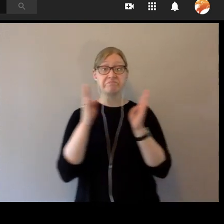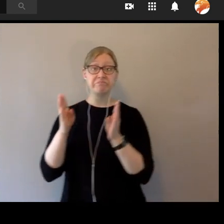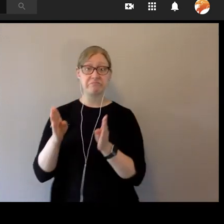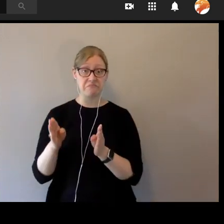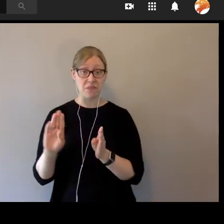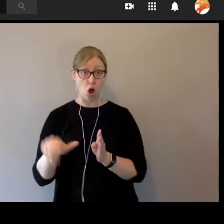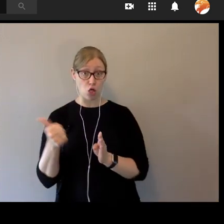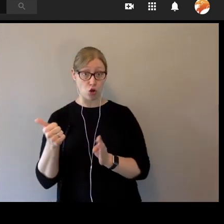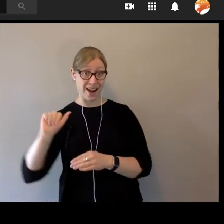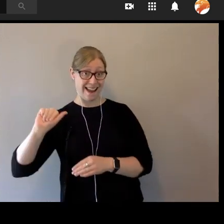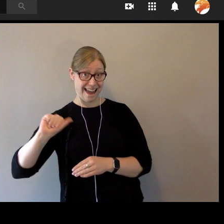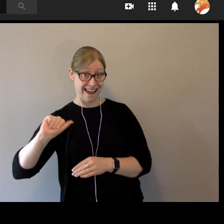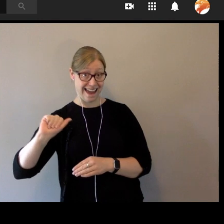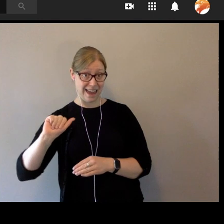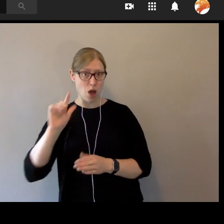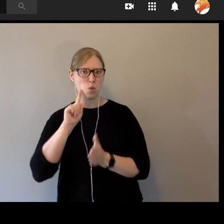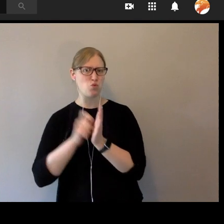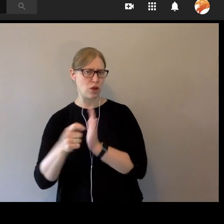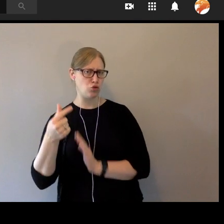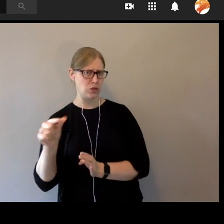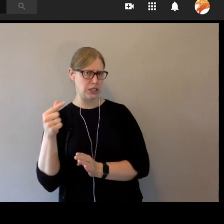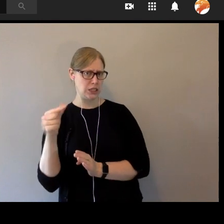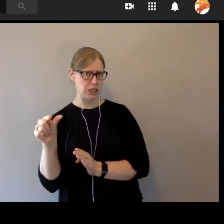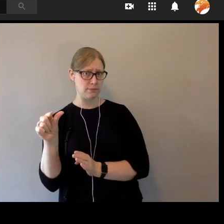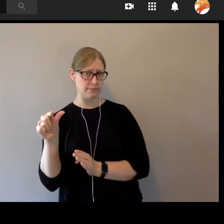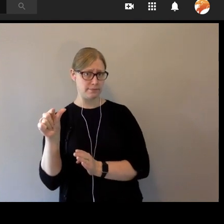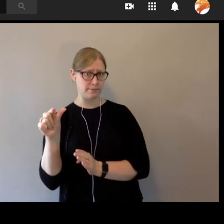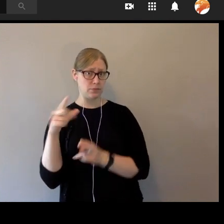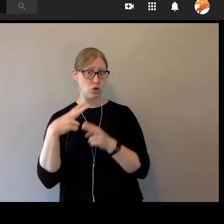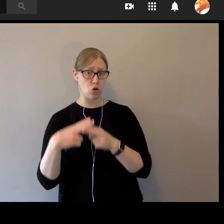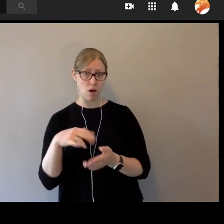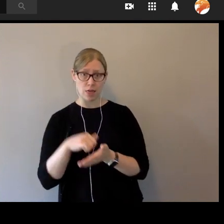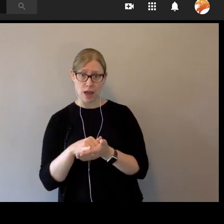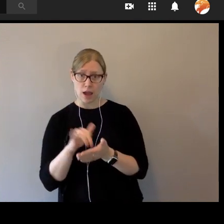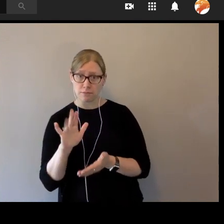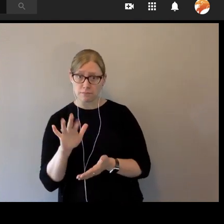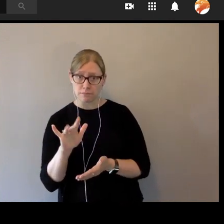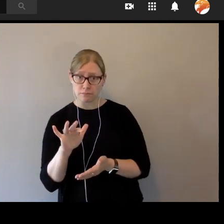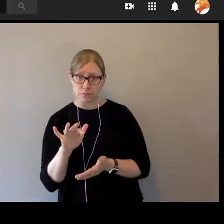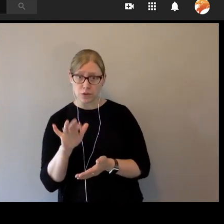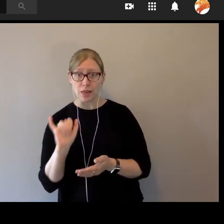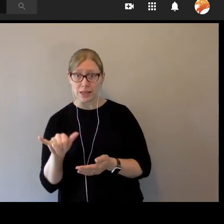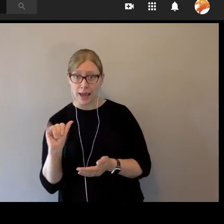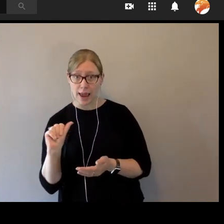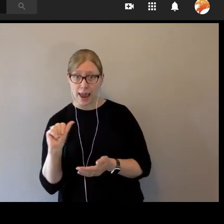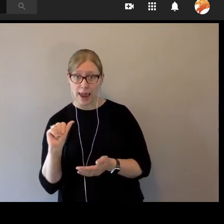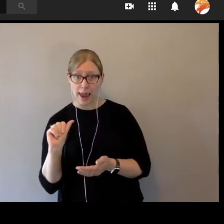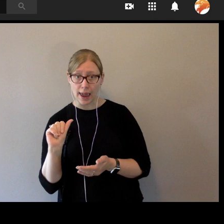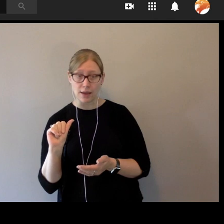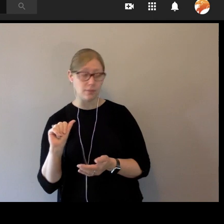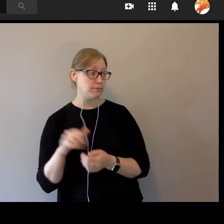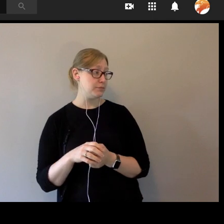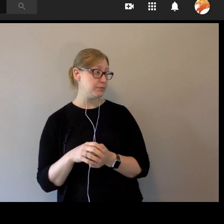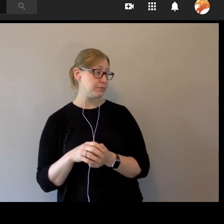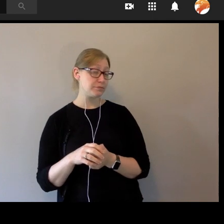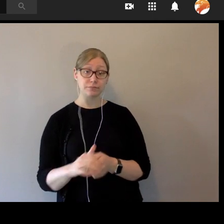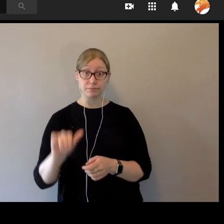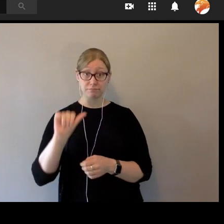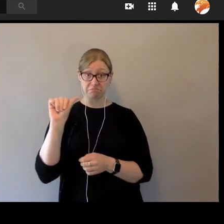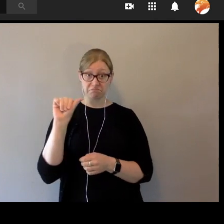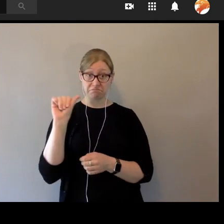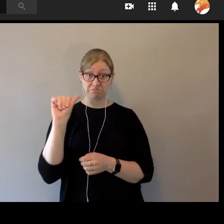one in green. So we'll call that, we said we're going to call that A. So here's A. And A is